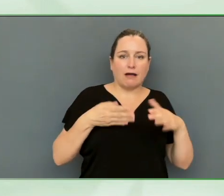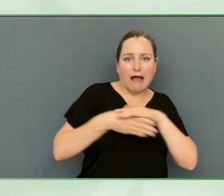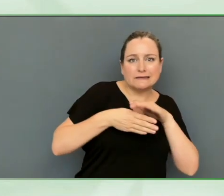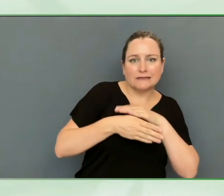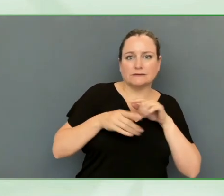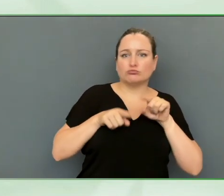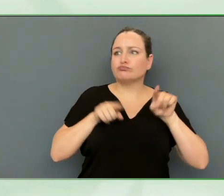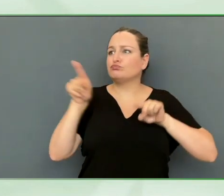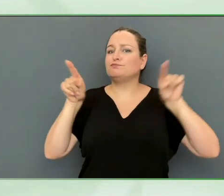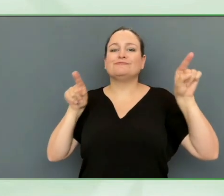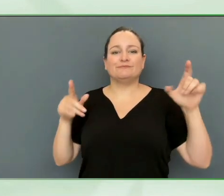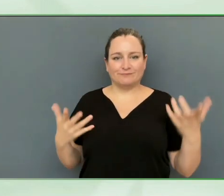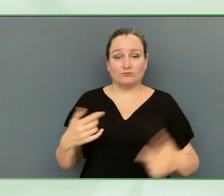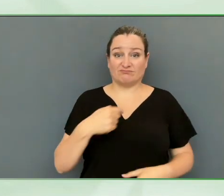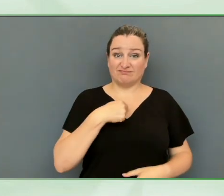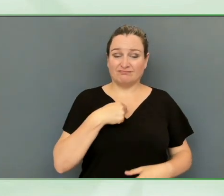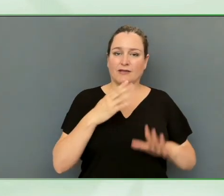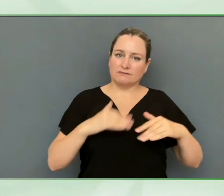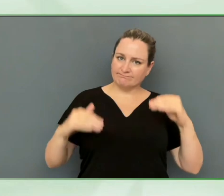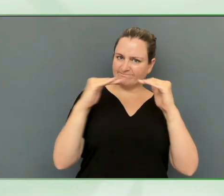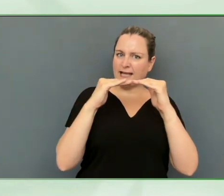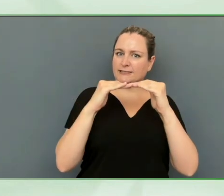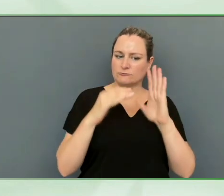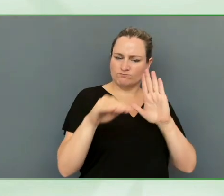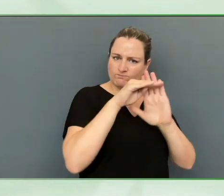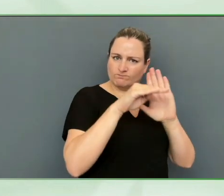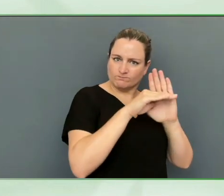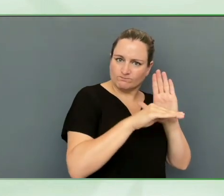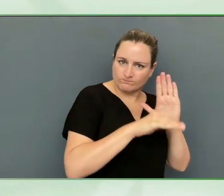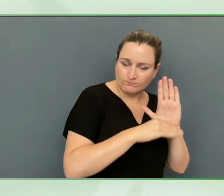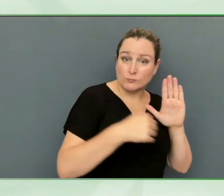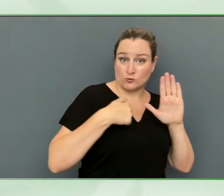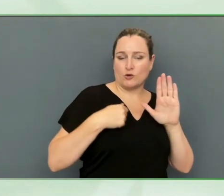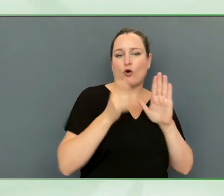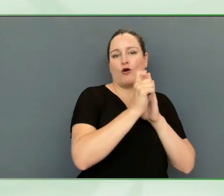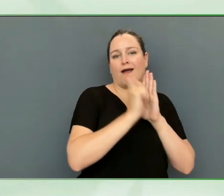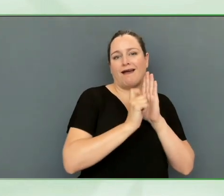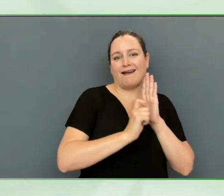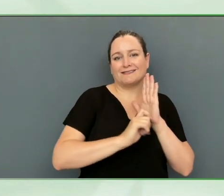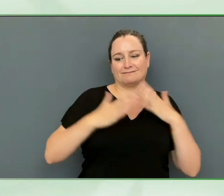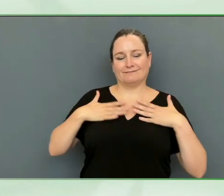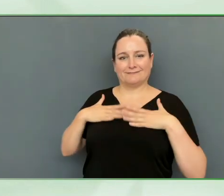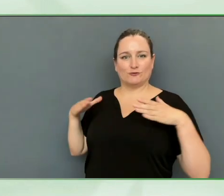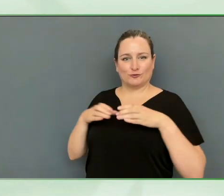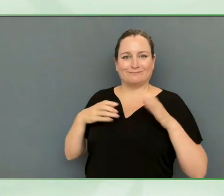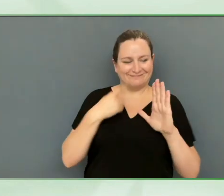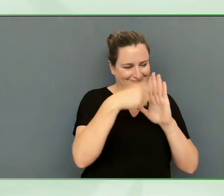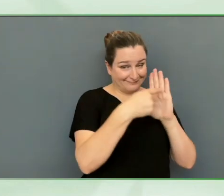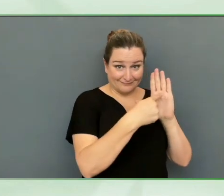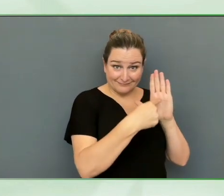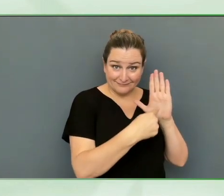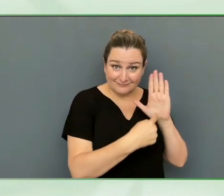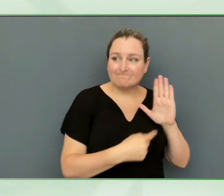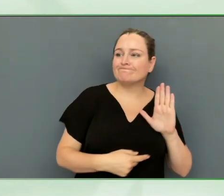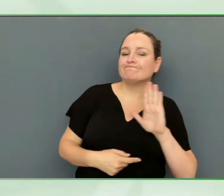the technical standards for accessibility, so the regulations that goes along with the different laws that is applicable, such